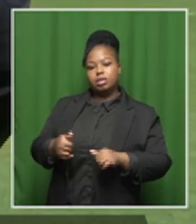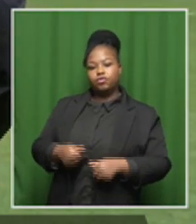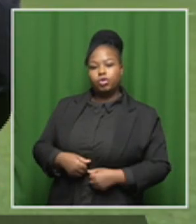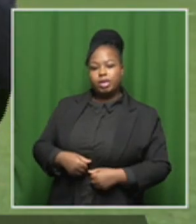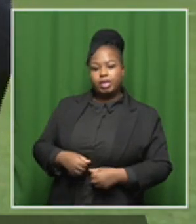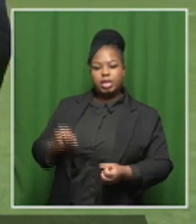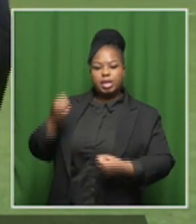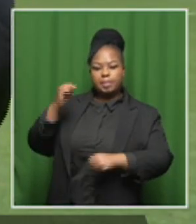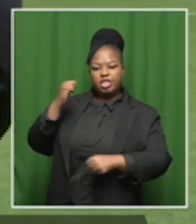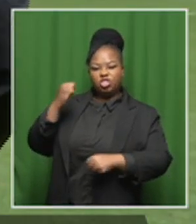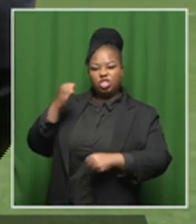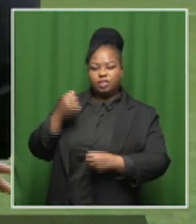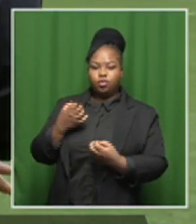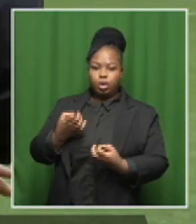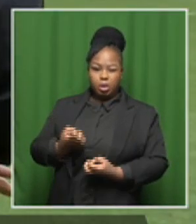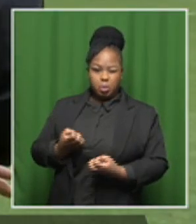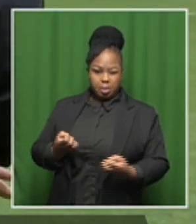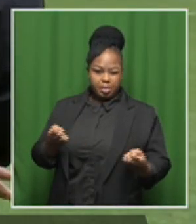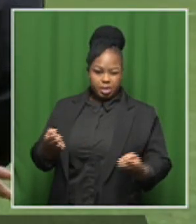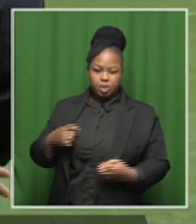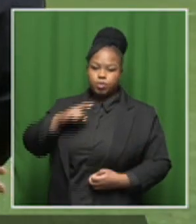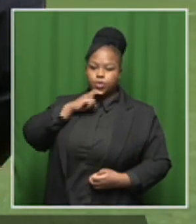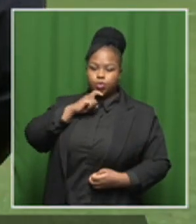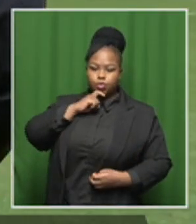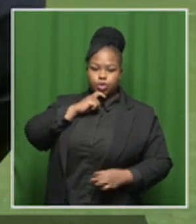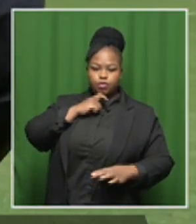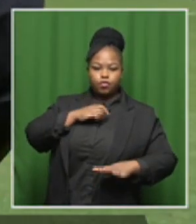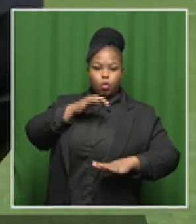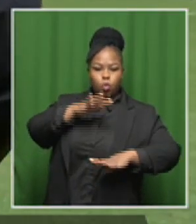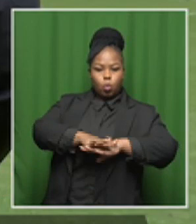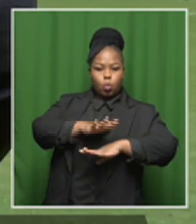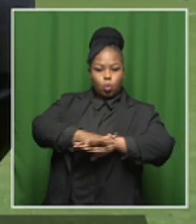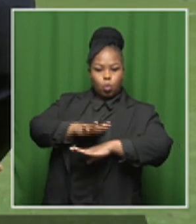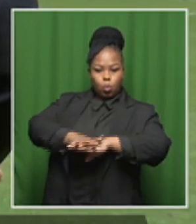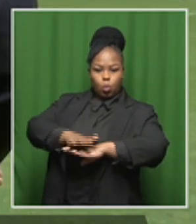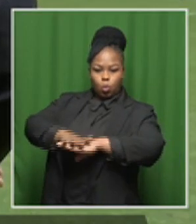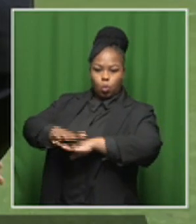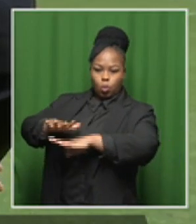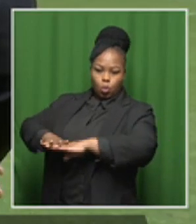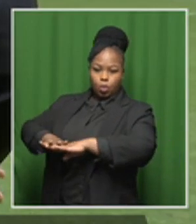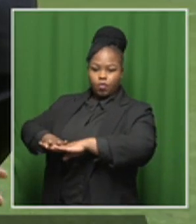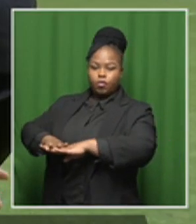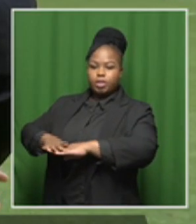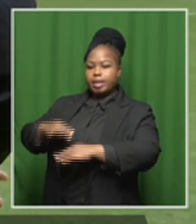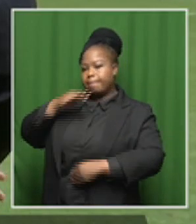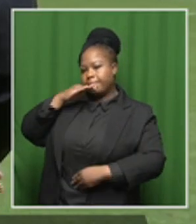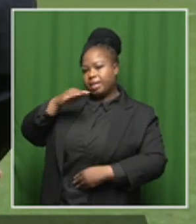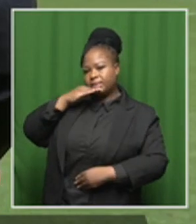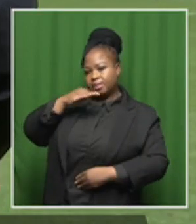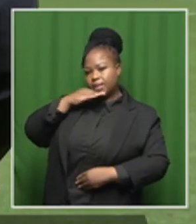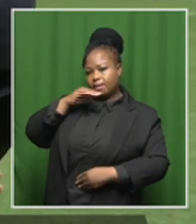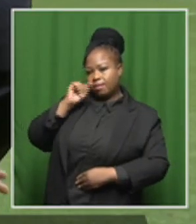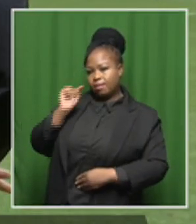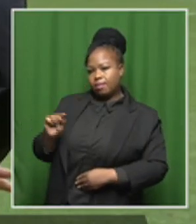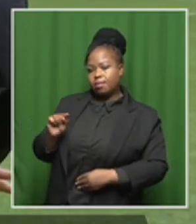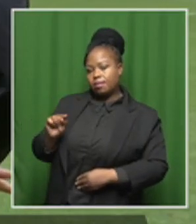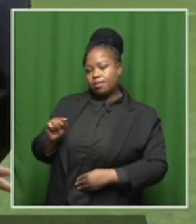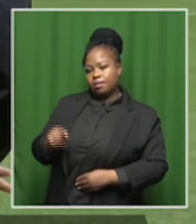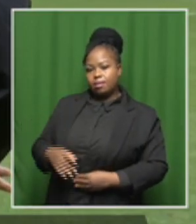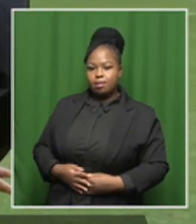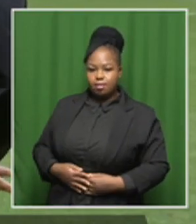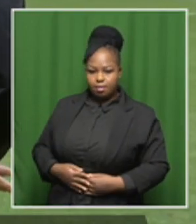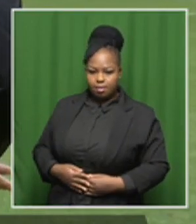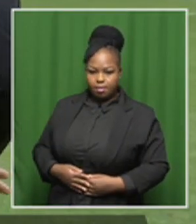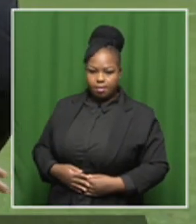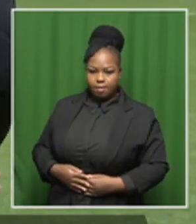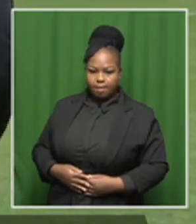I can call a piece of equipment that comes in, and it puts in the plastic fibers. It stitches it into